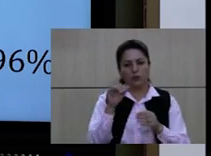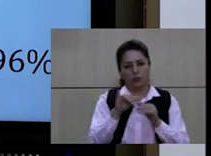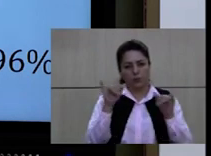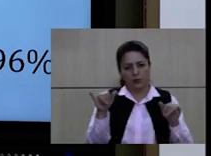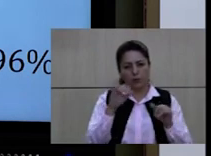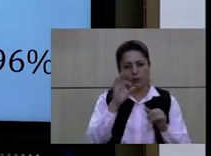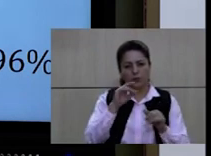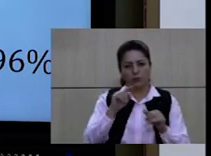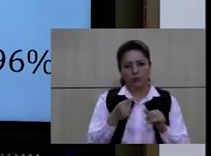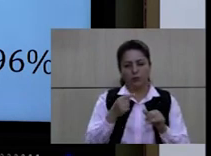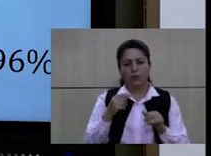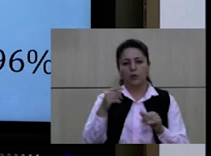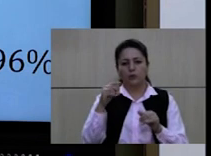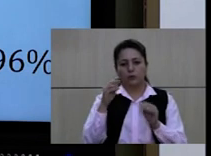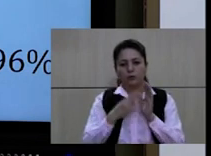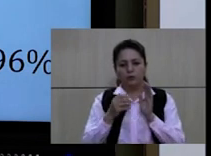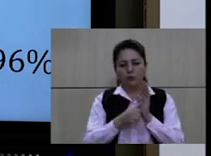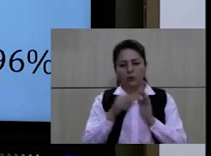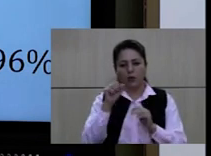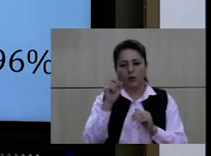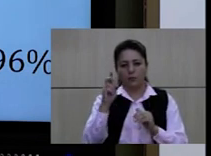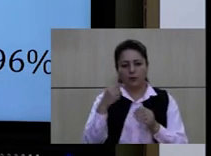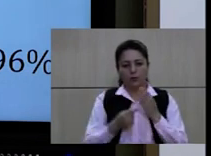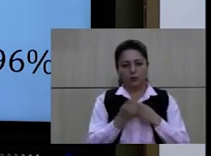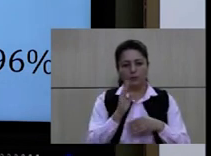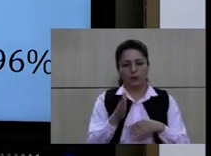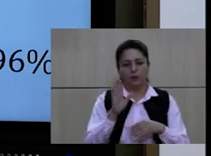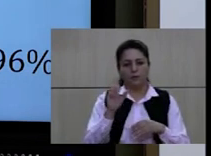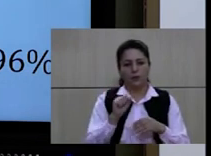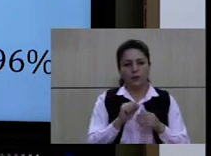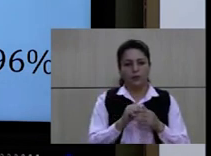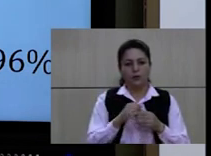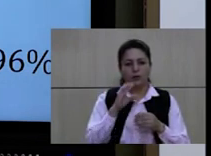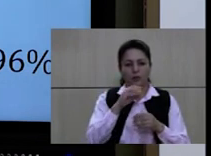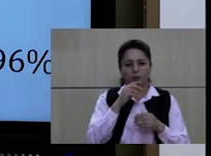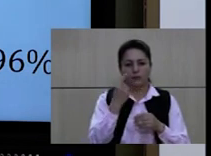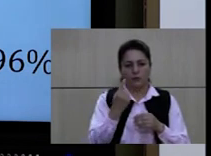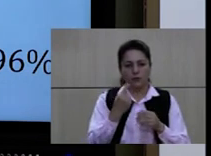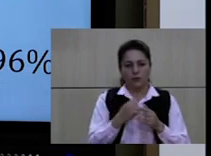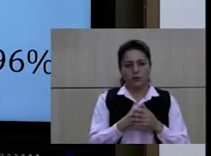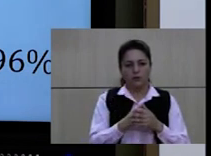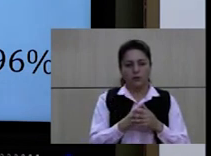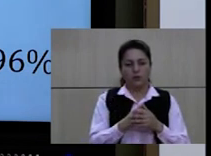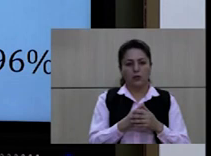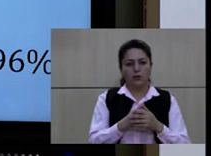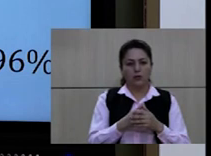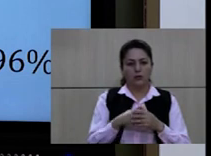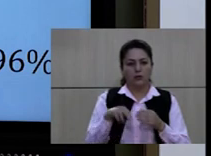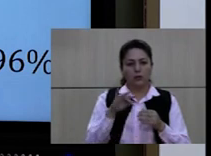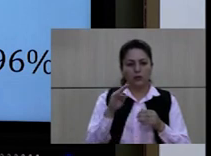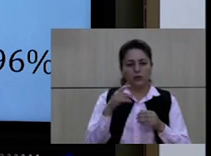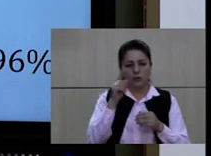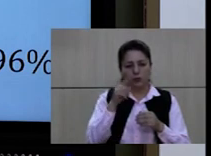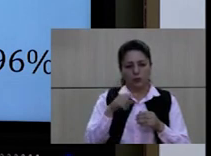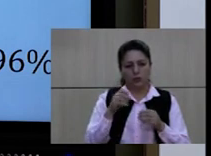0,196 AB hosil bo'ladi. Va S1-ni, ya'ni